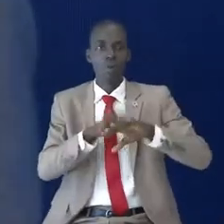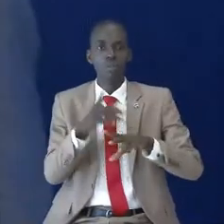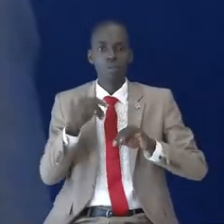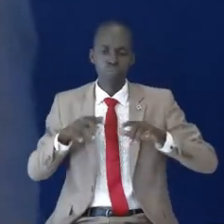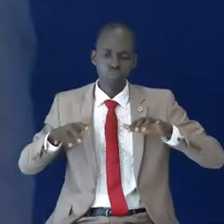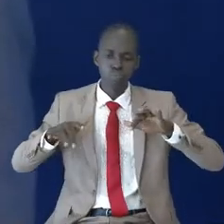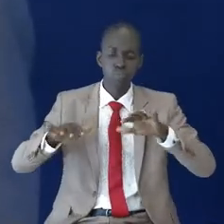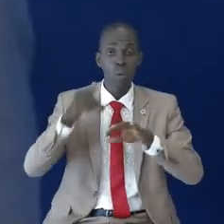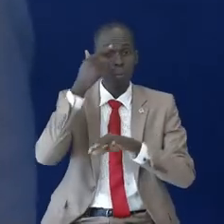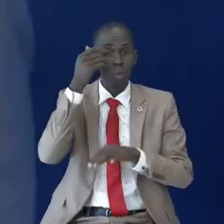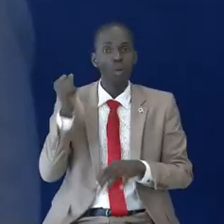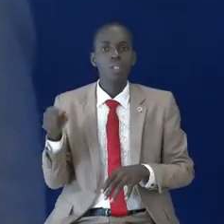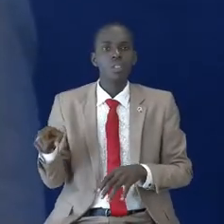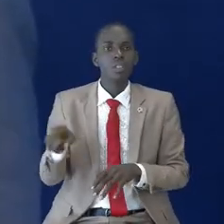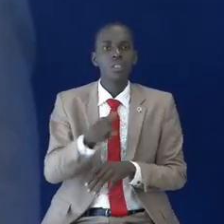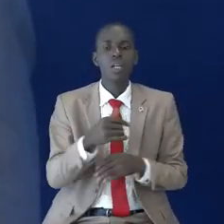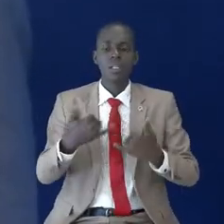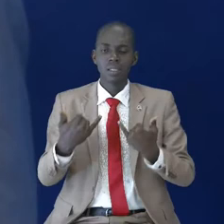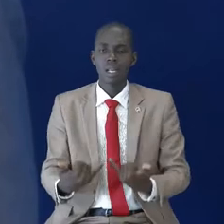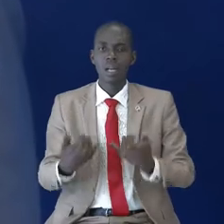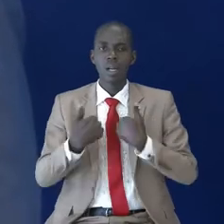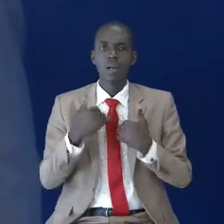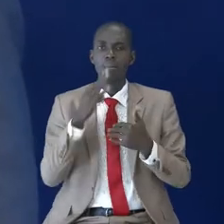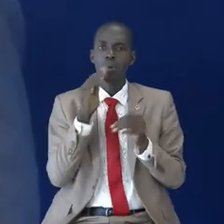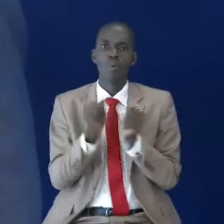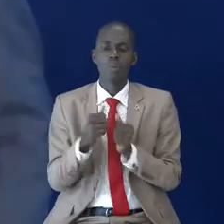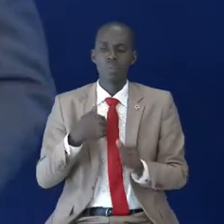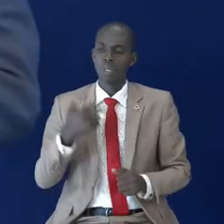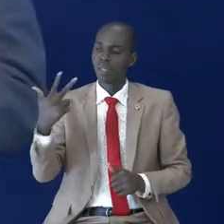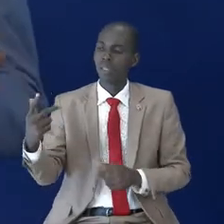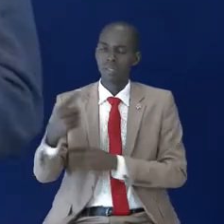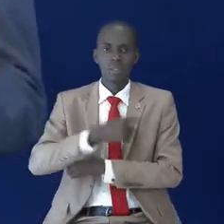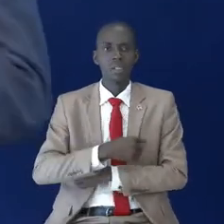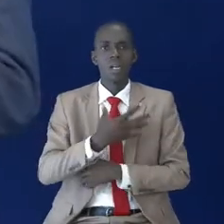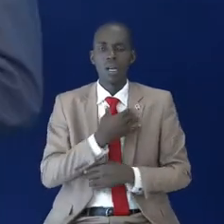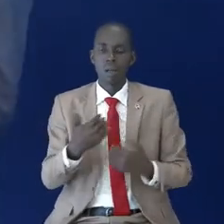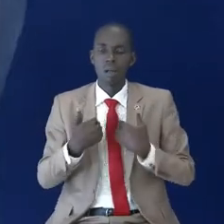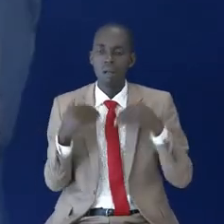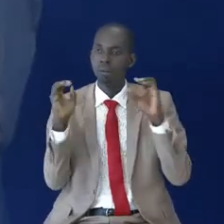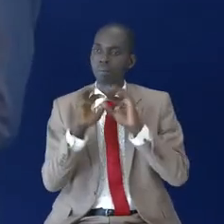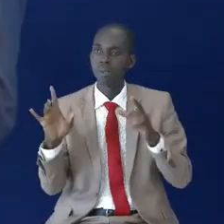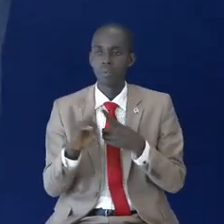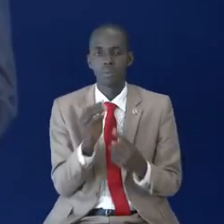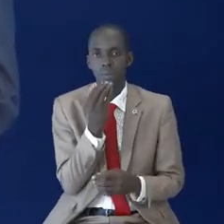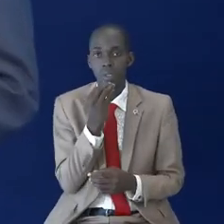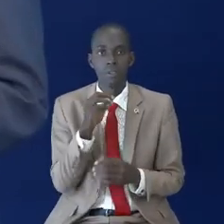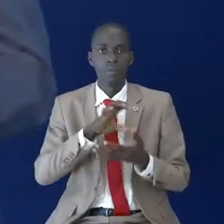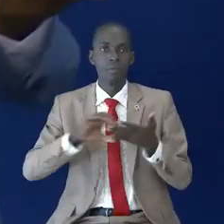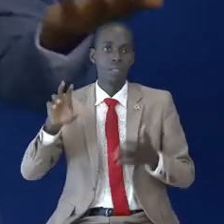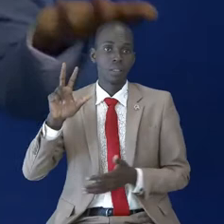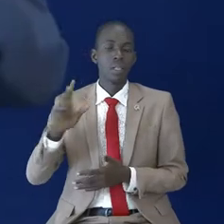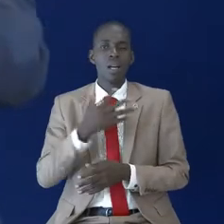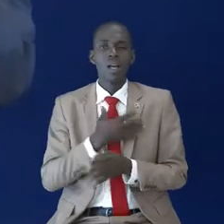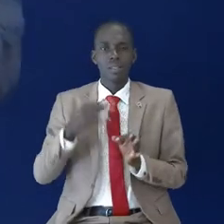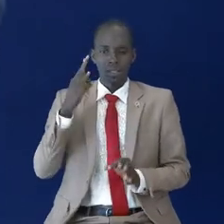because they have been with me now 3 days and have nothing to eat. In verse 3, it says,